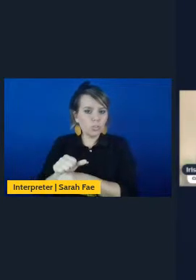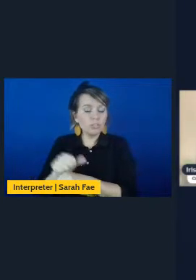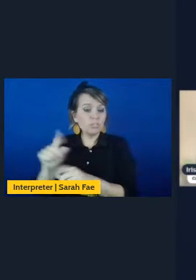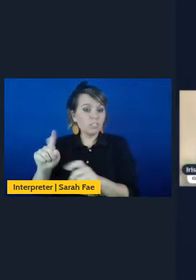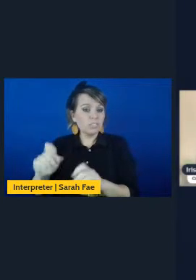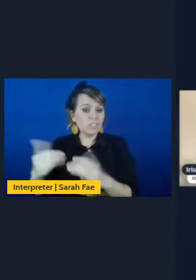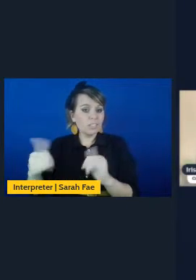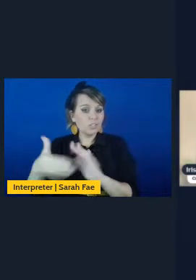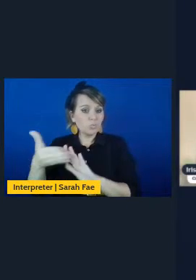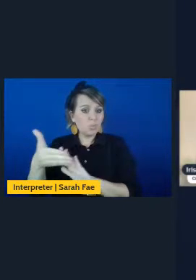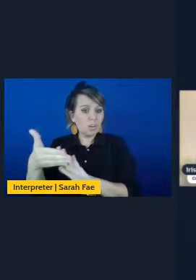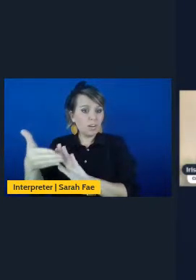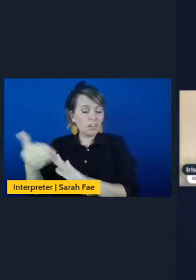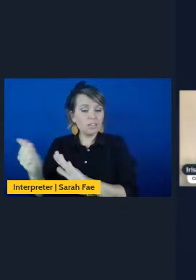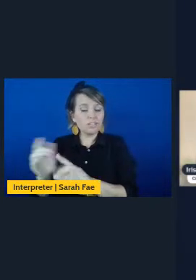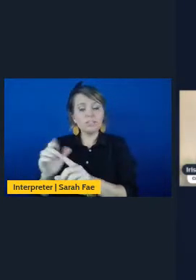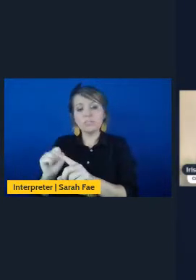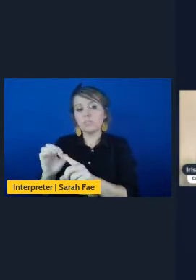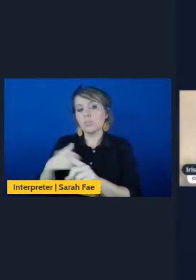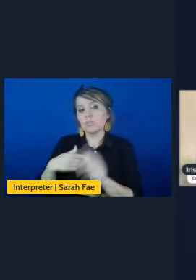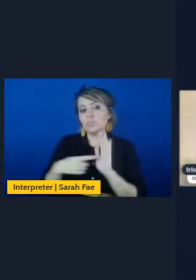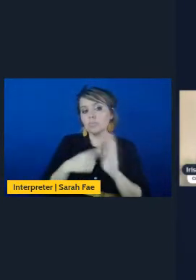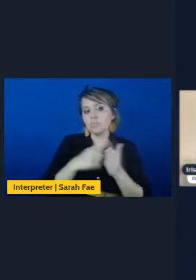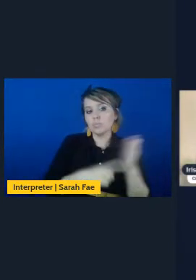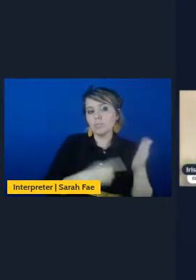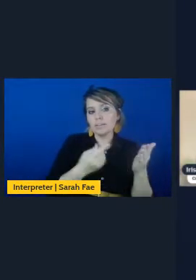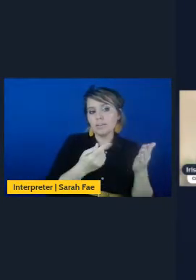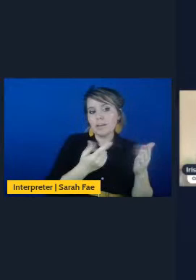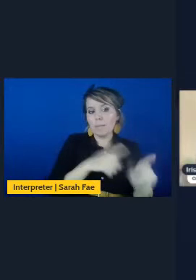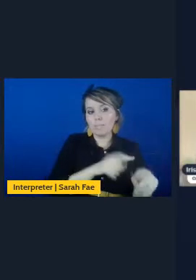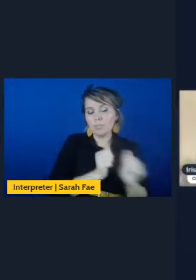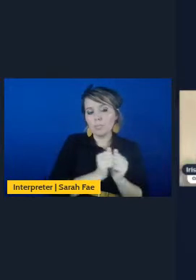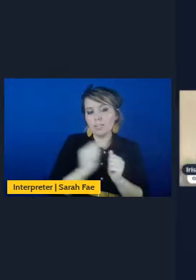what's happening in CloudFormation.